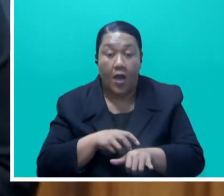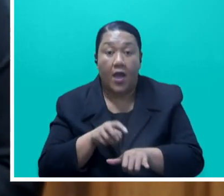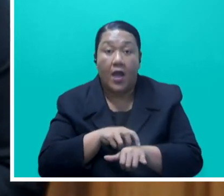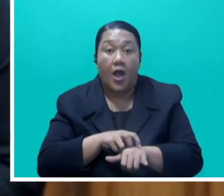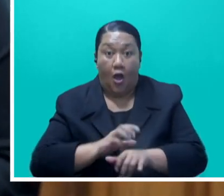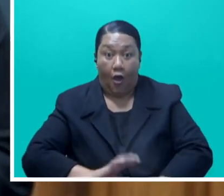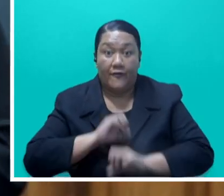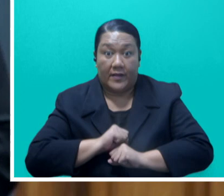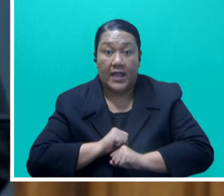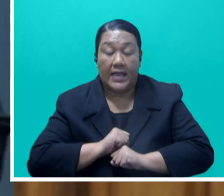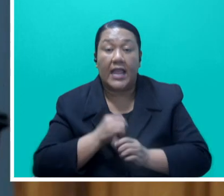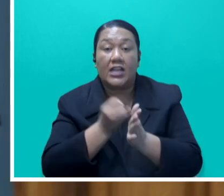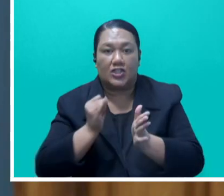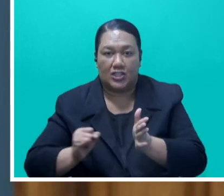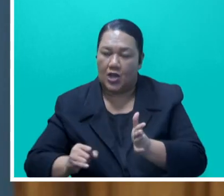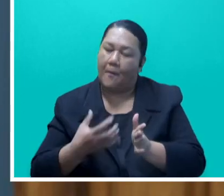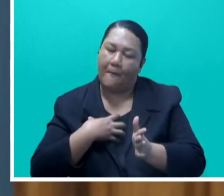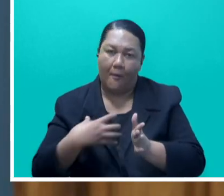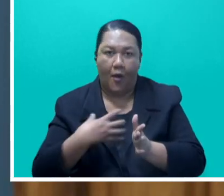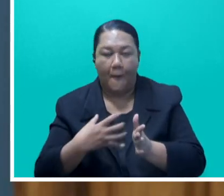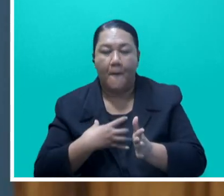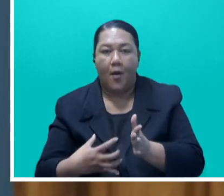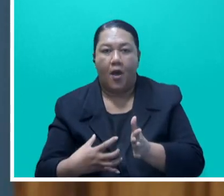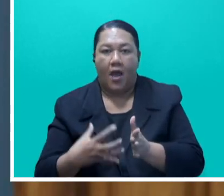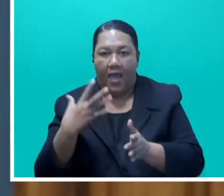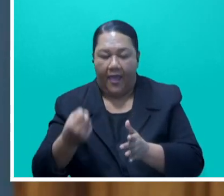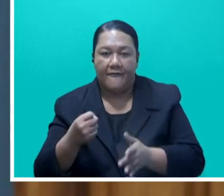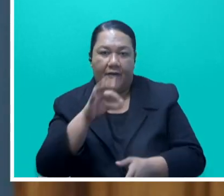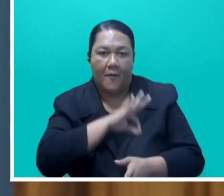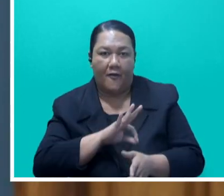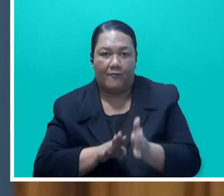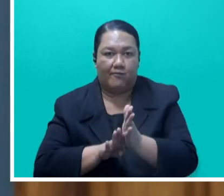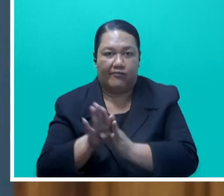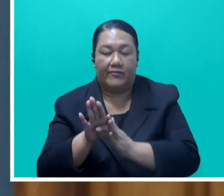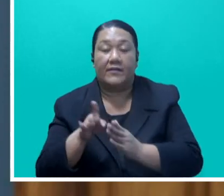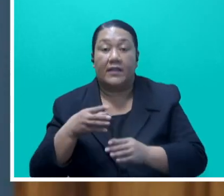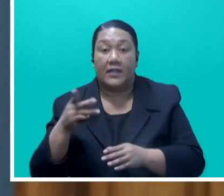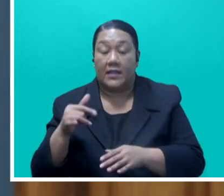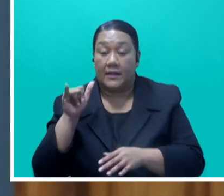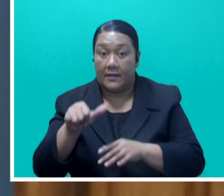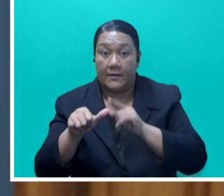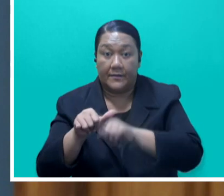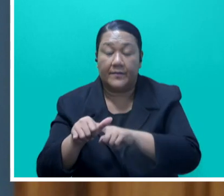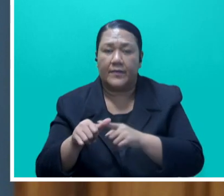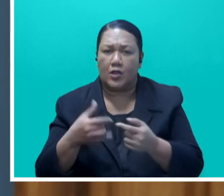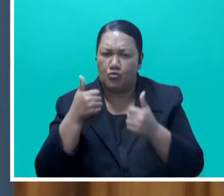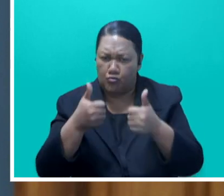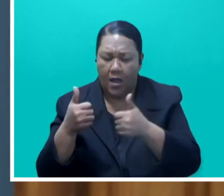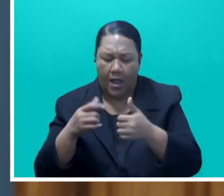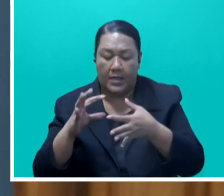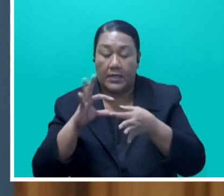more competitive. Mr. Speaker, sir, Fiji and the Pacific rely heavily on our national airline for connectivity, trade, and